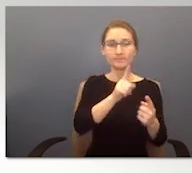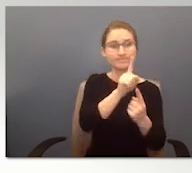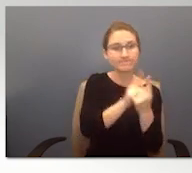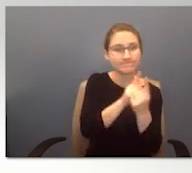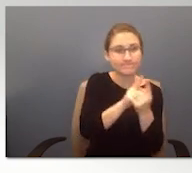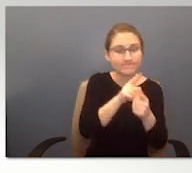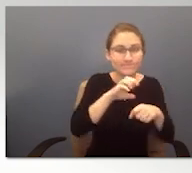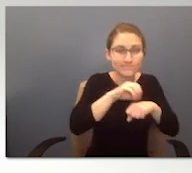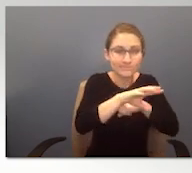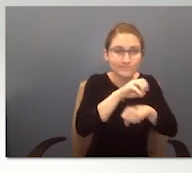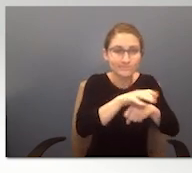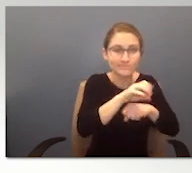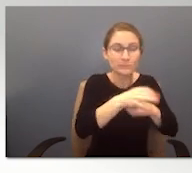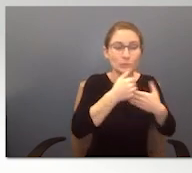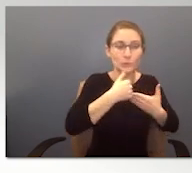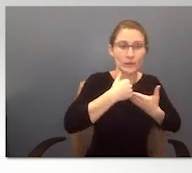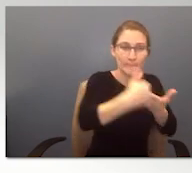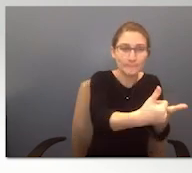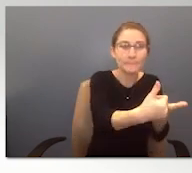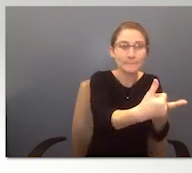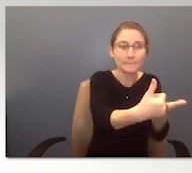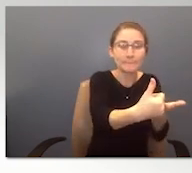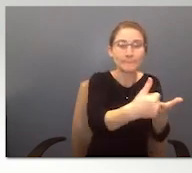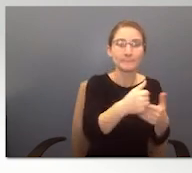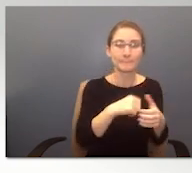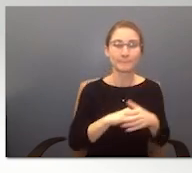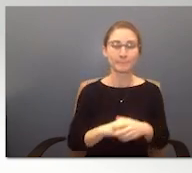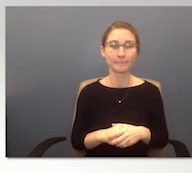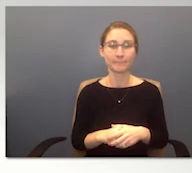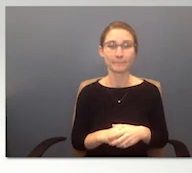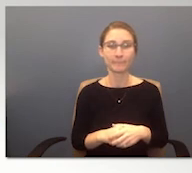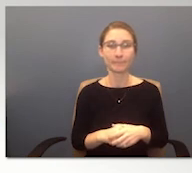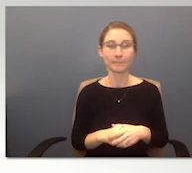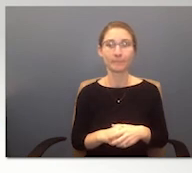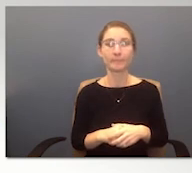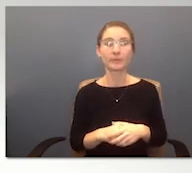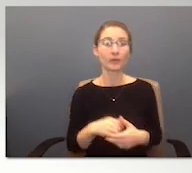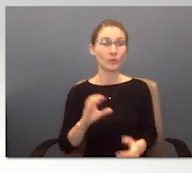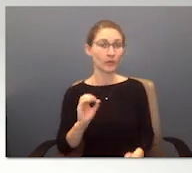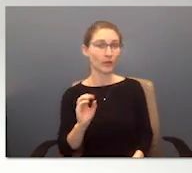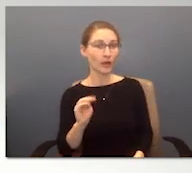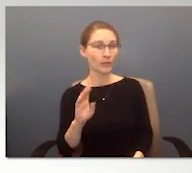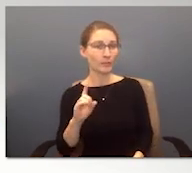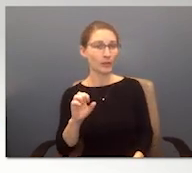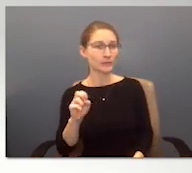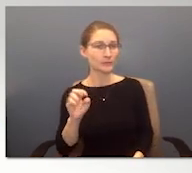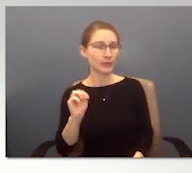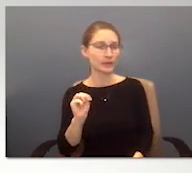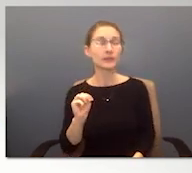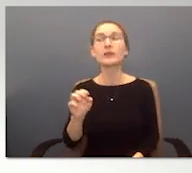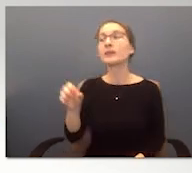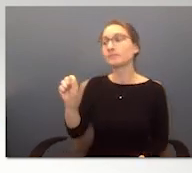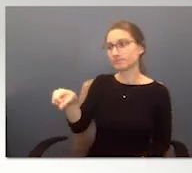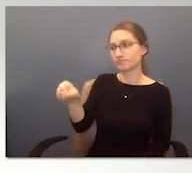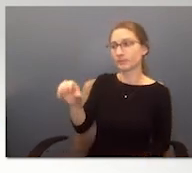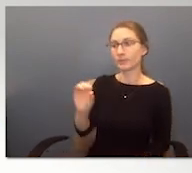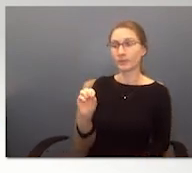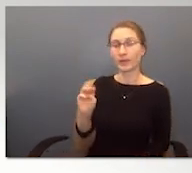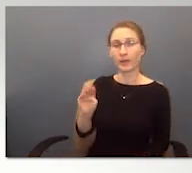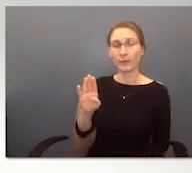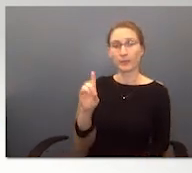concierge service, if you will, to help you and understand I haven't had that. the ombudsman program. So. Most of the